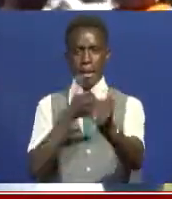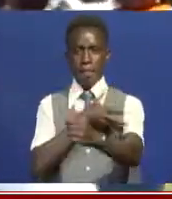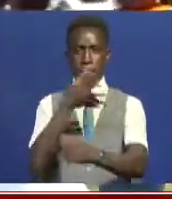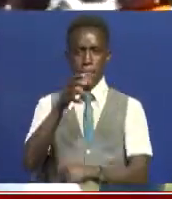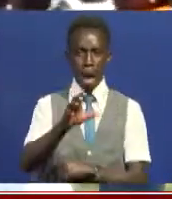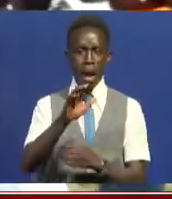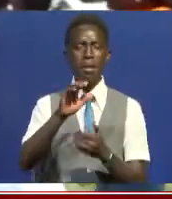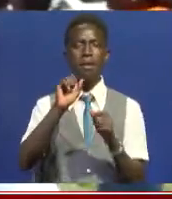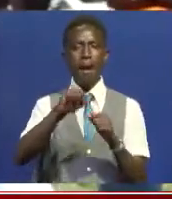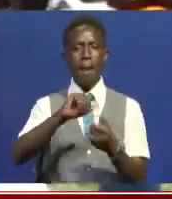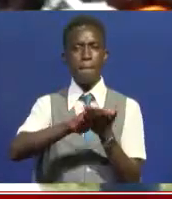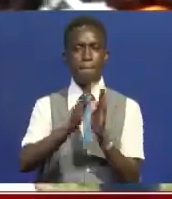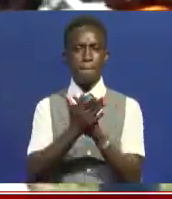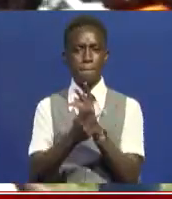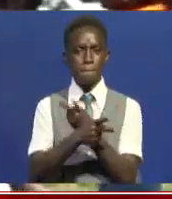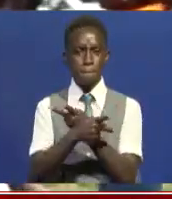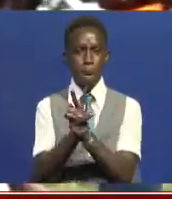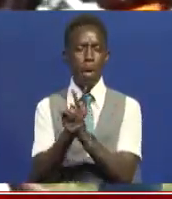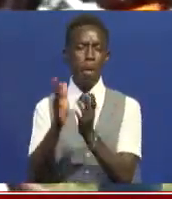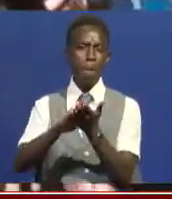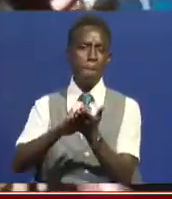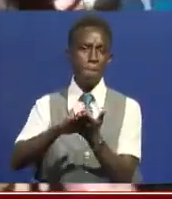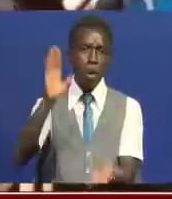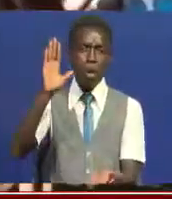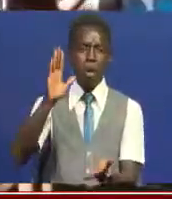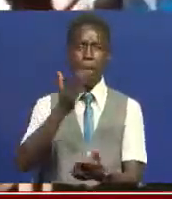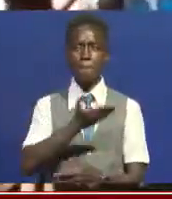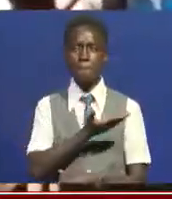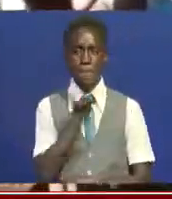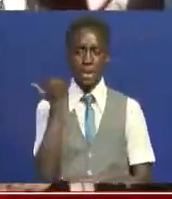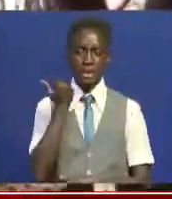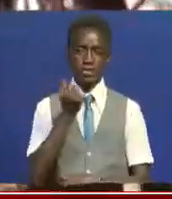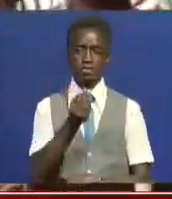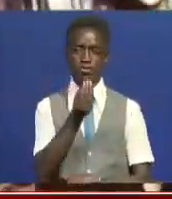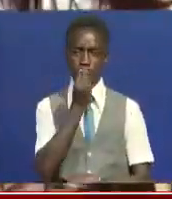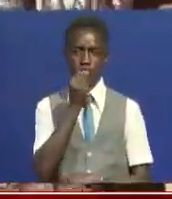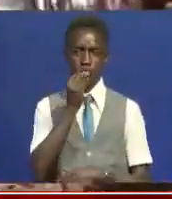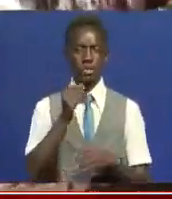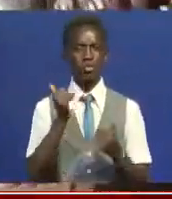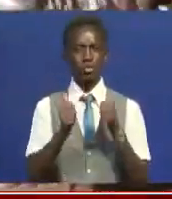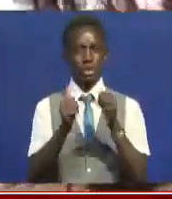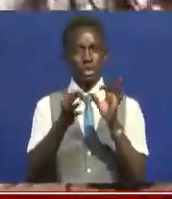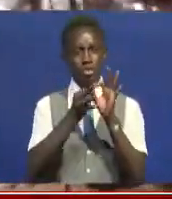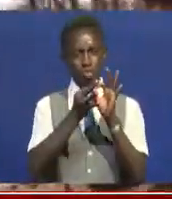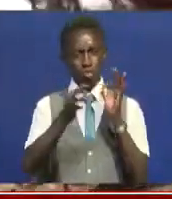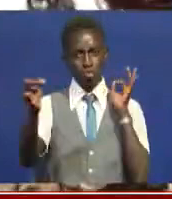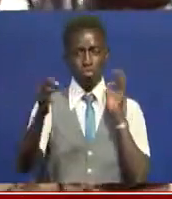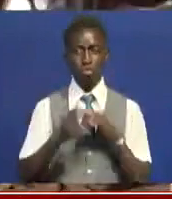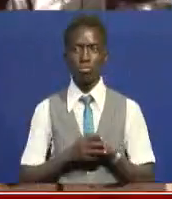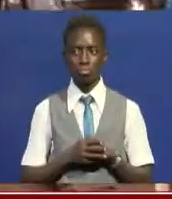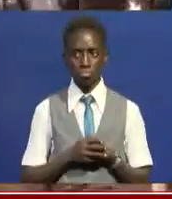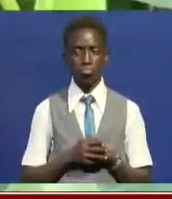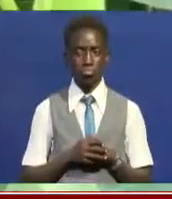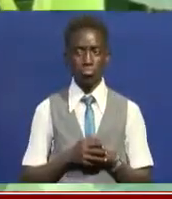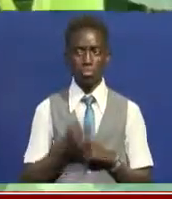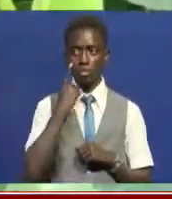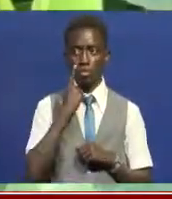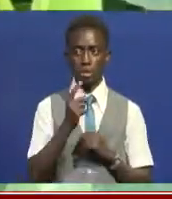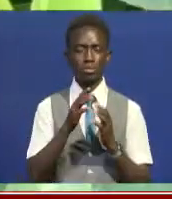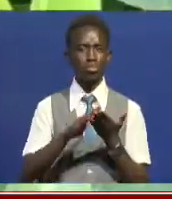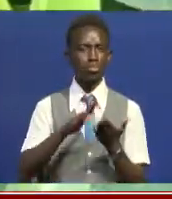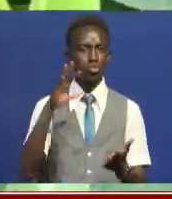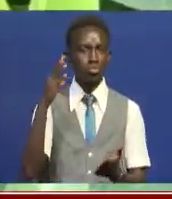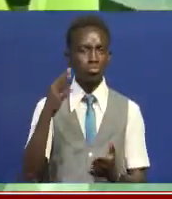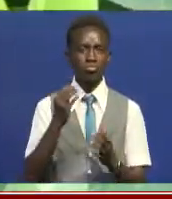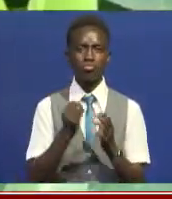produce better, to produce sustainable food. He says indigenous crops grow in most parts of the country, unlike exotic